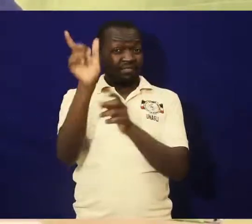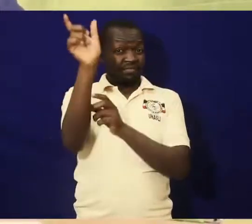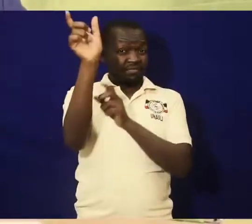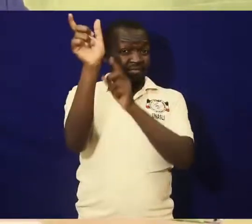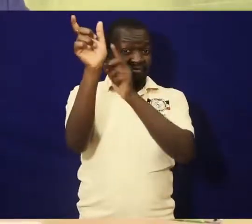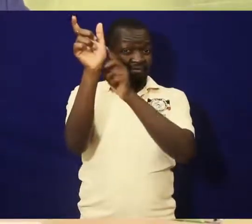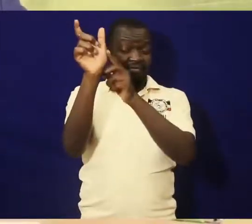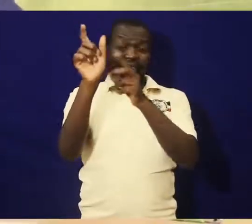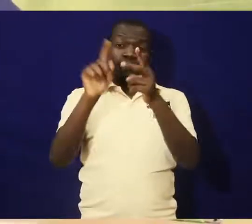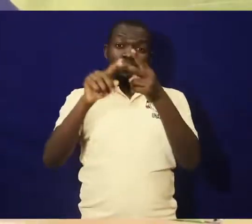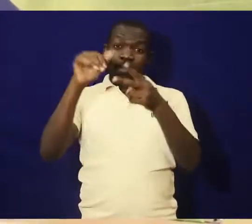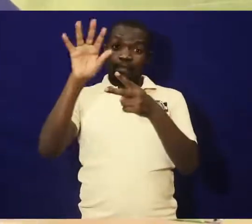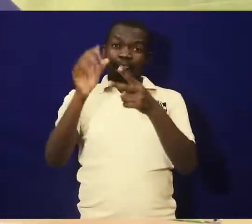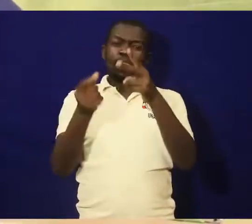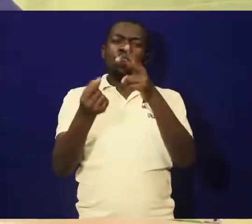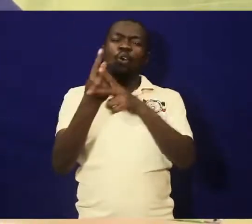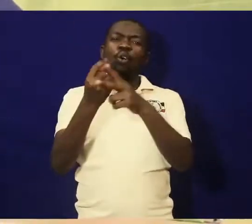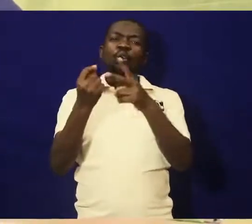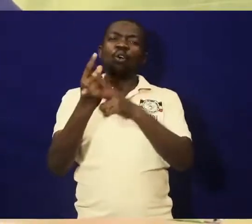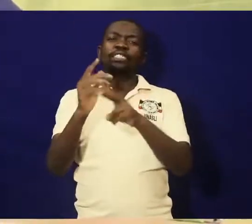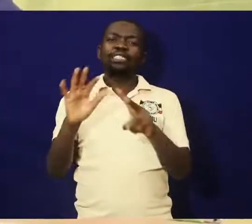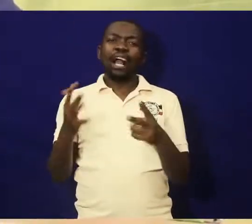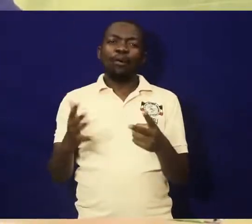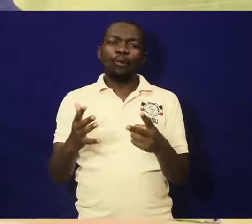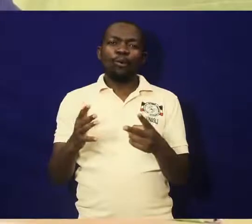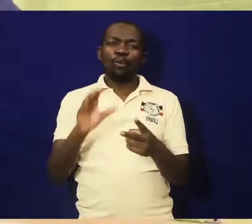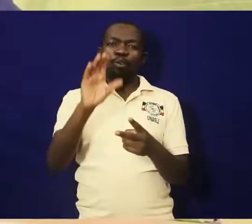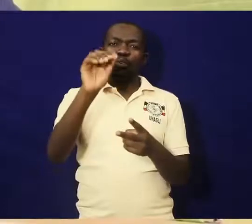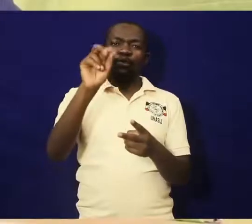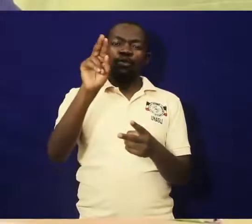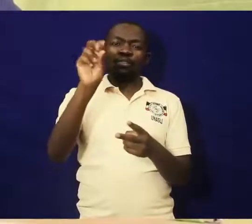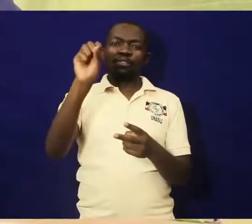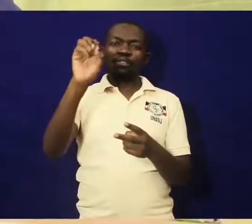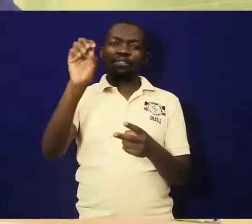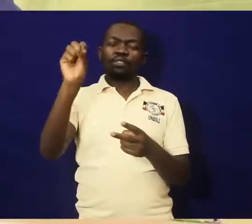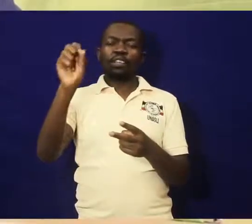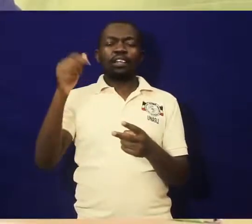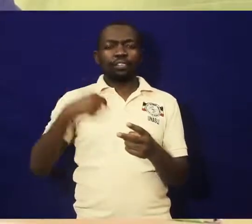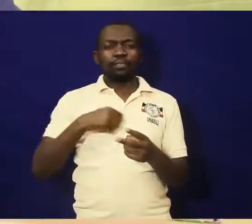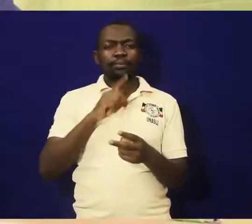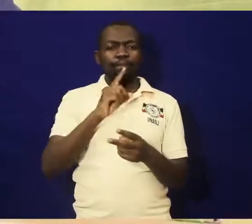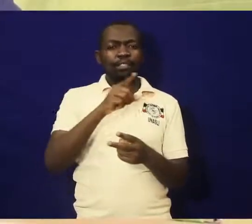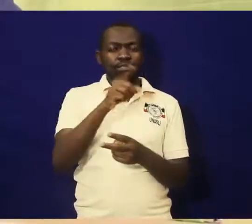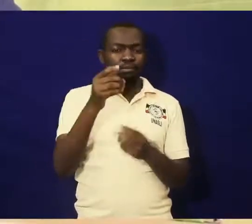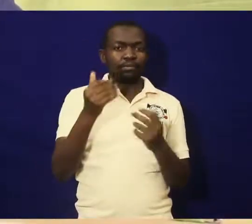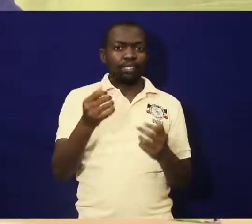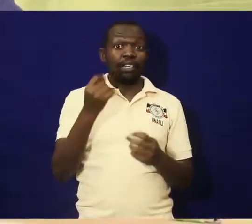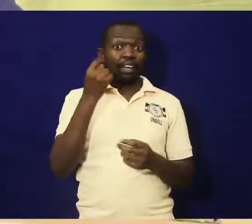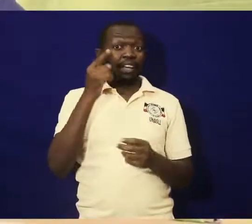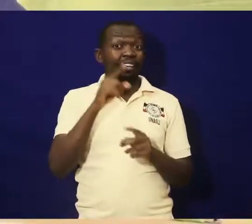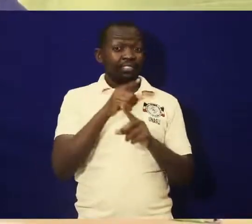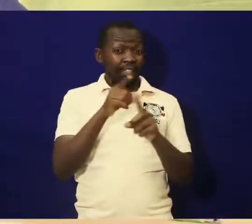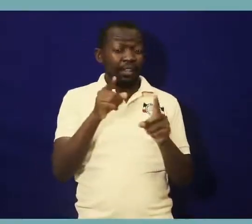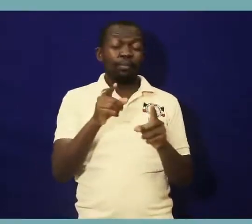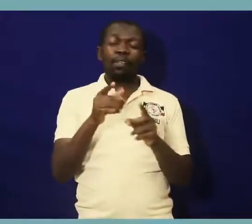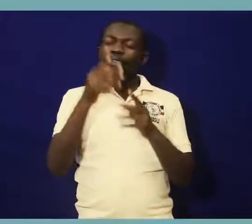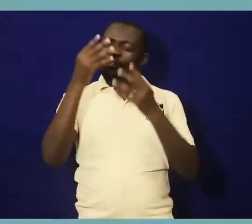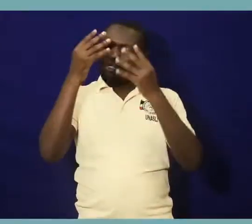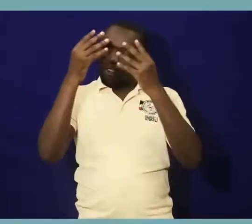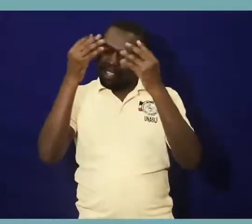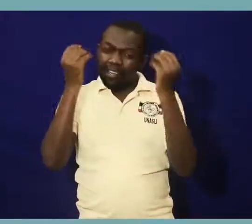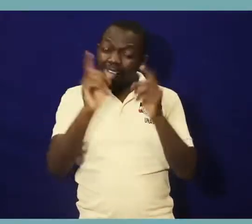and its causes, and I'm sure you now understand them. Don't forget the